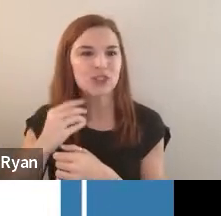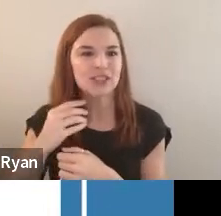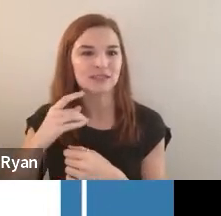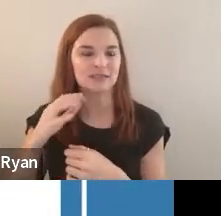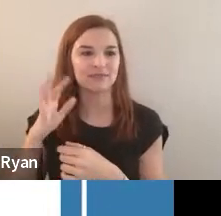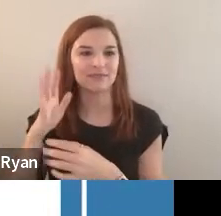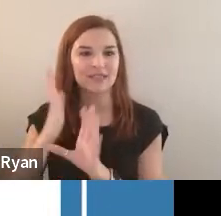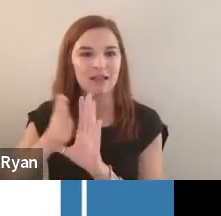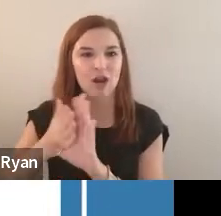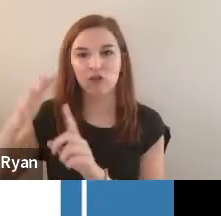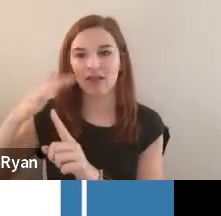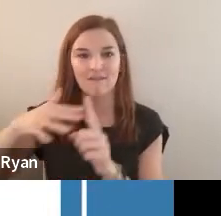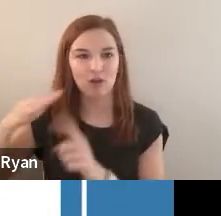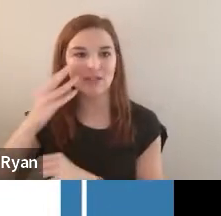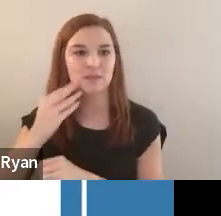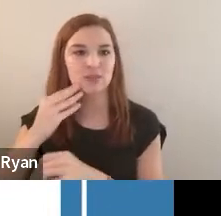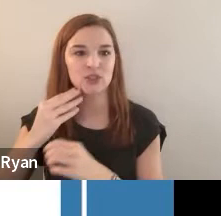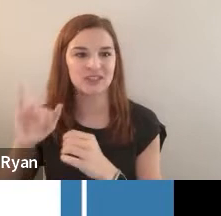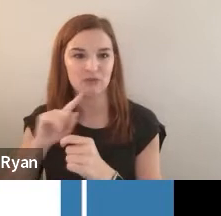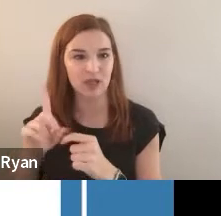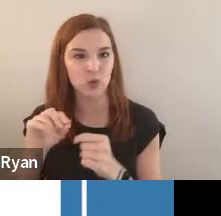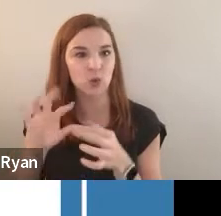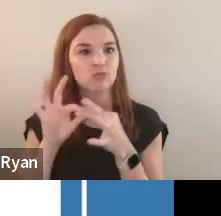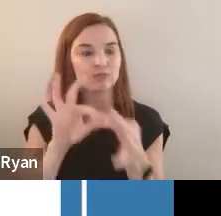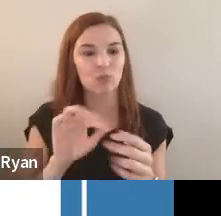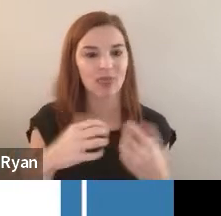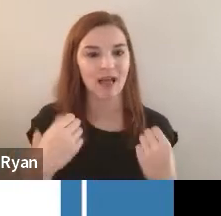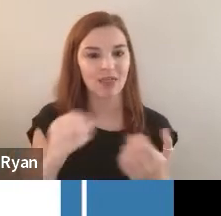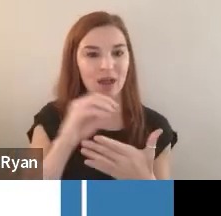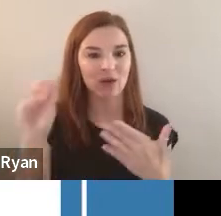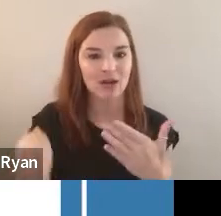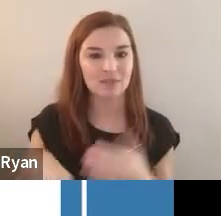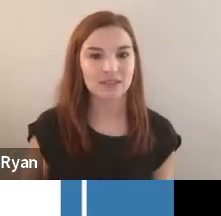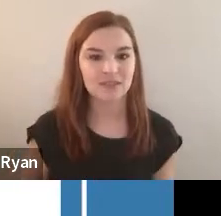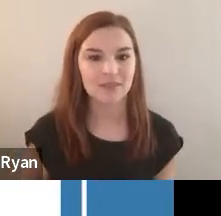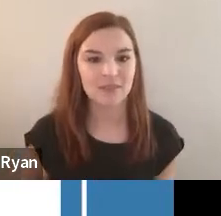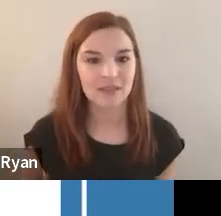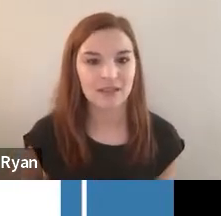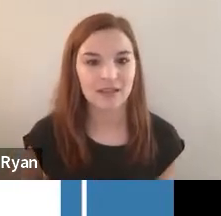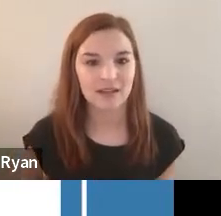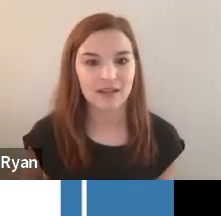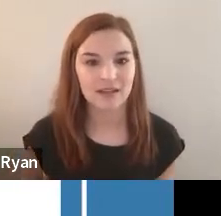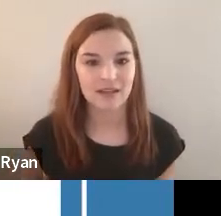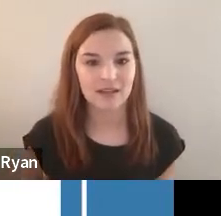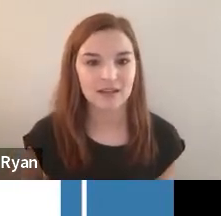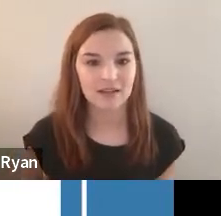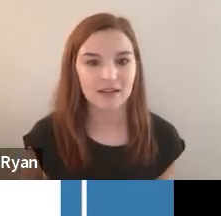Jolinda, I believe you may be on mute. I'm sorry. We're recognizing more and more